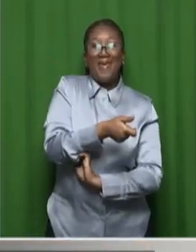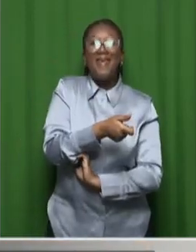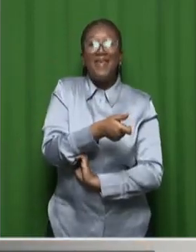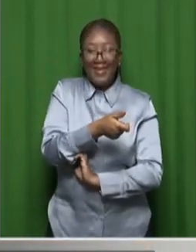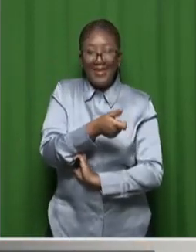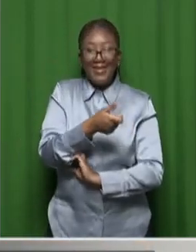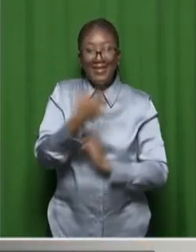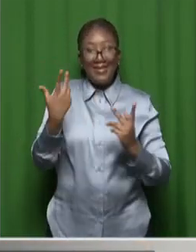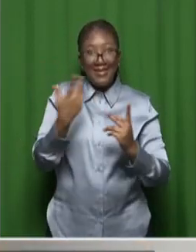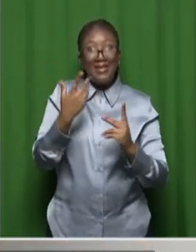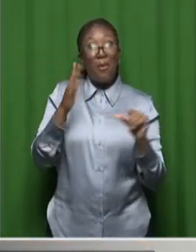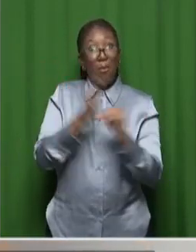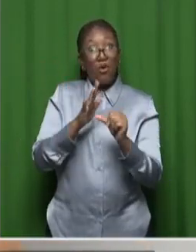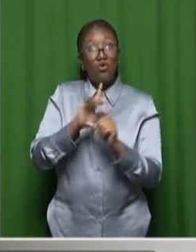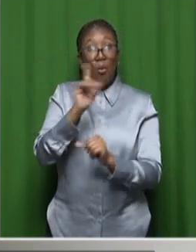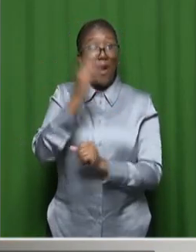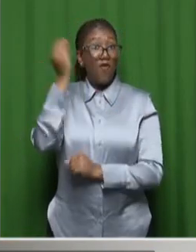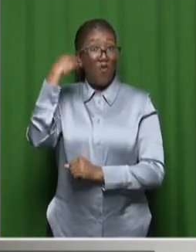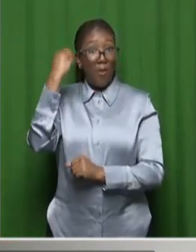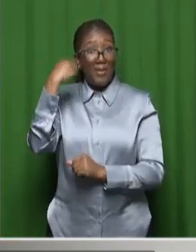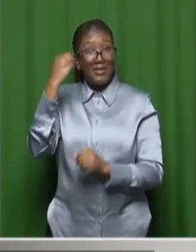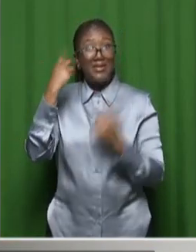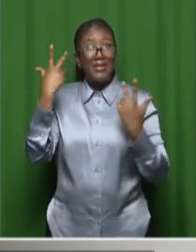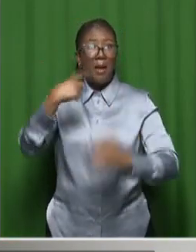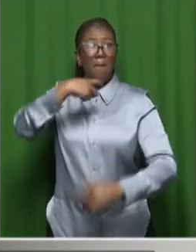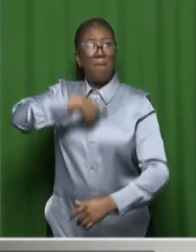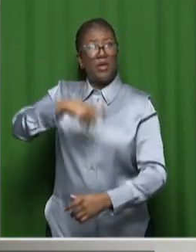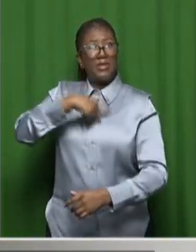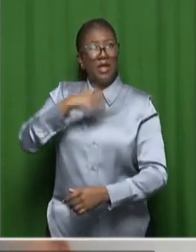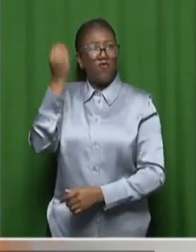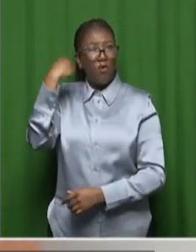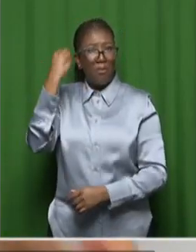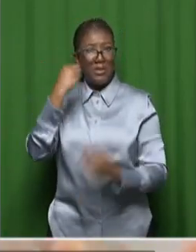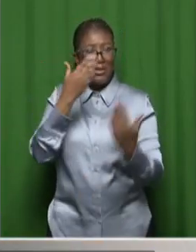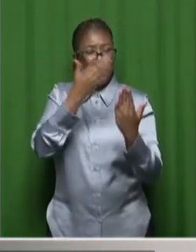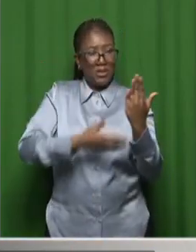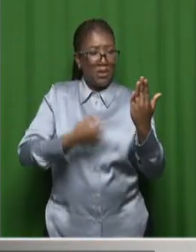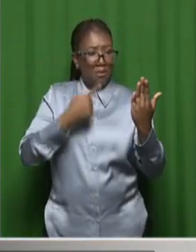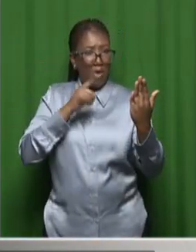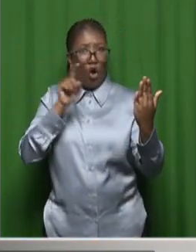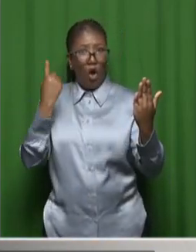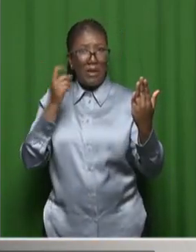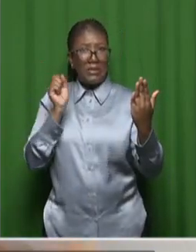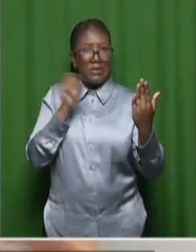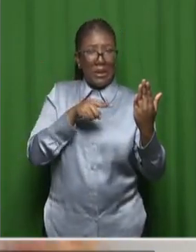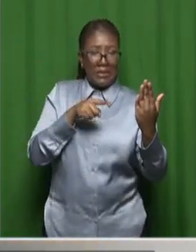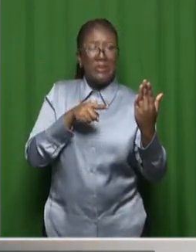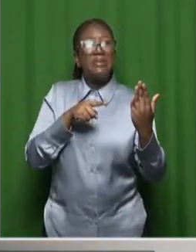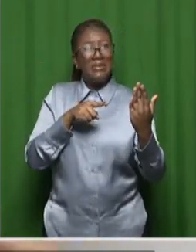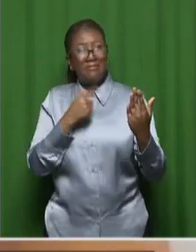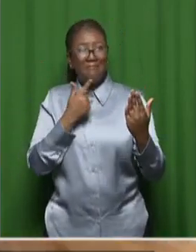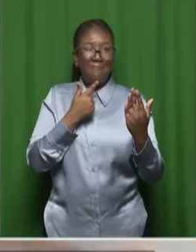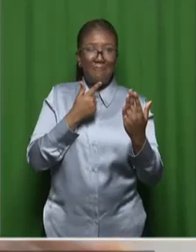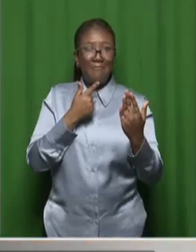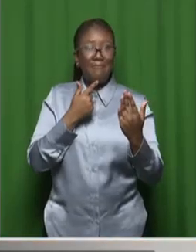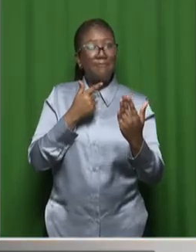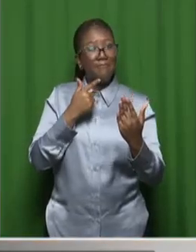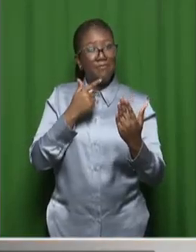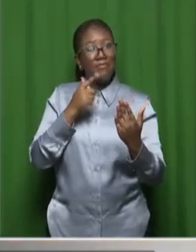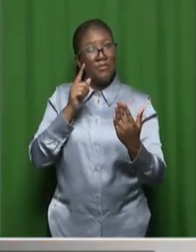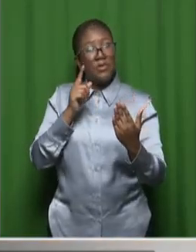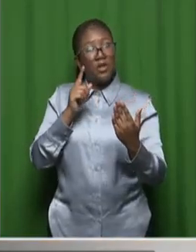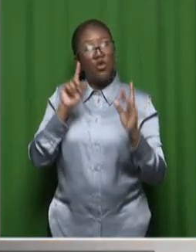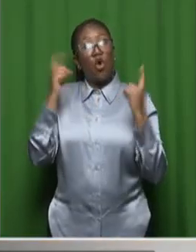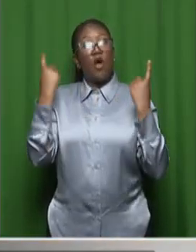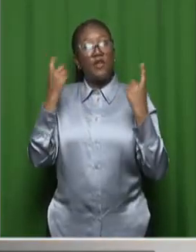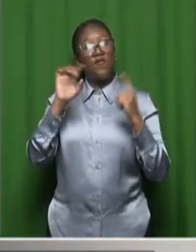that this information is actually personal information that I cannot just share with anybody, then you do not